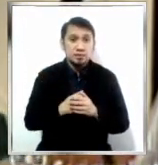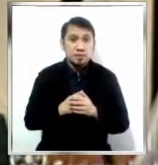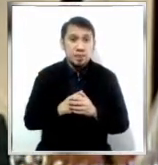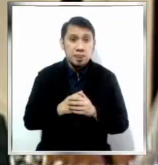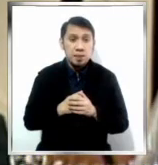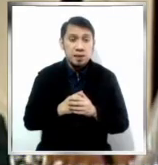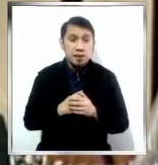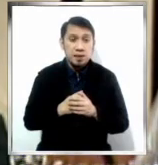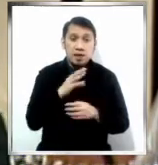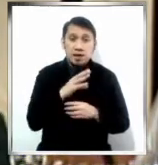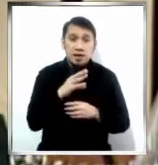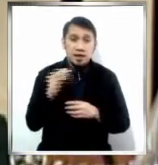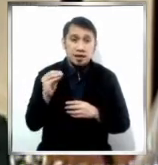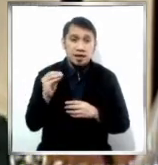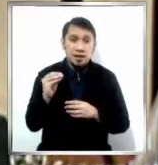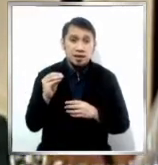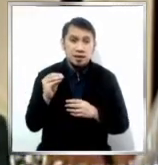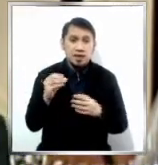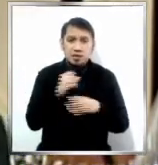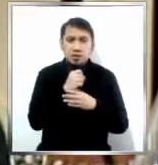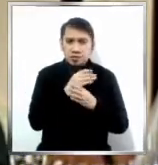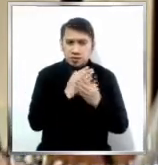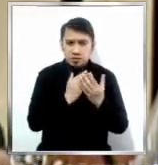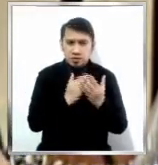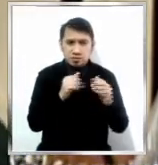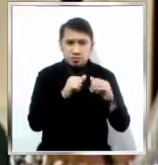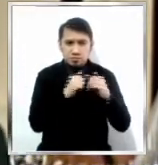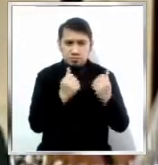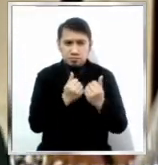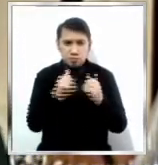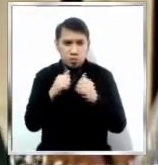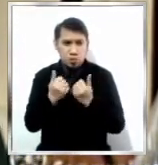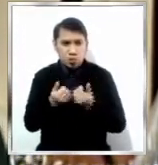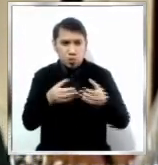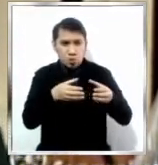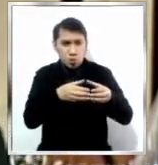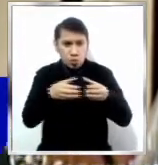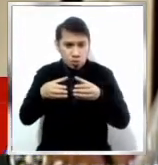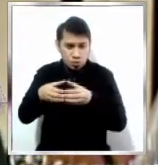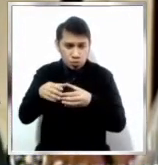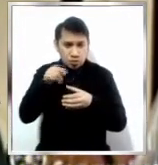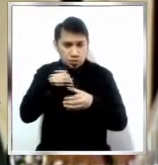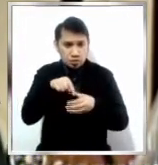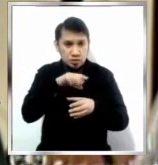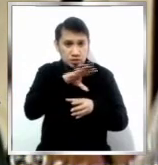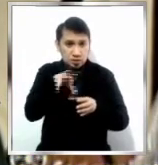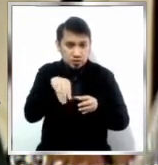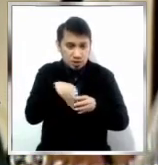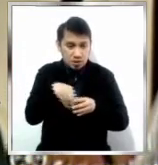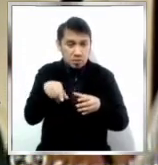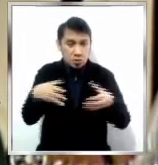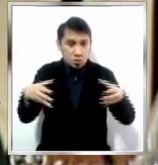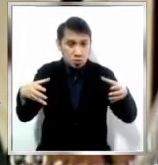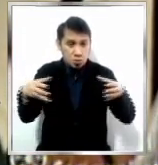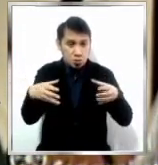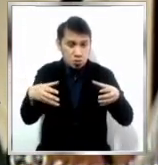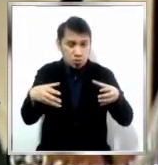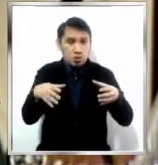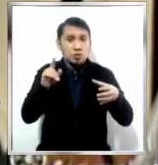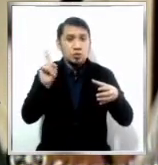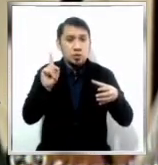and some other agencies which form part of the task force will continue, Mr. President,